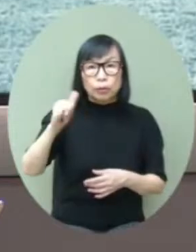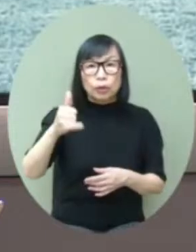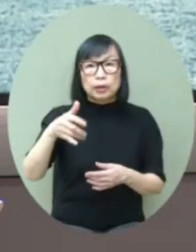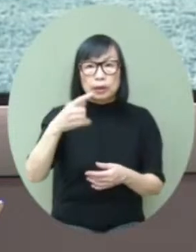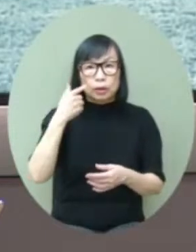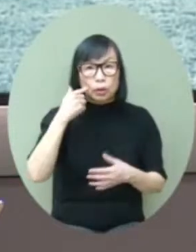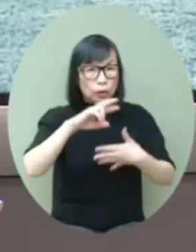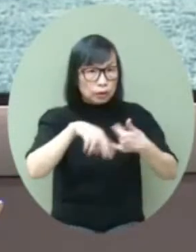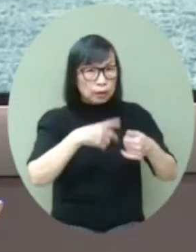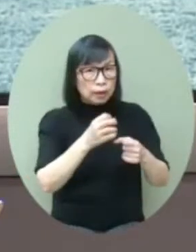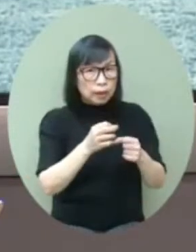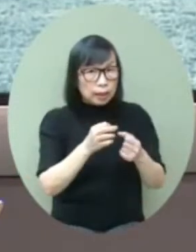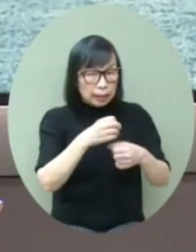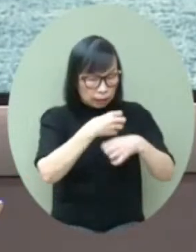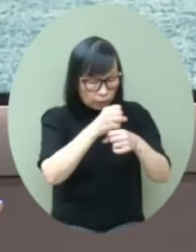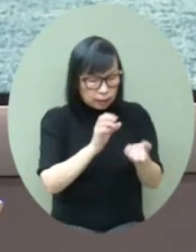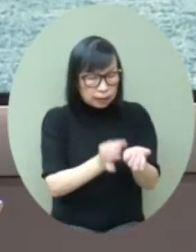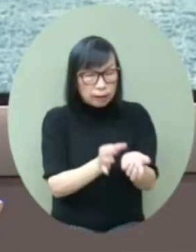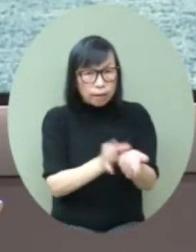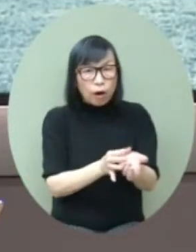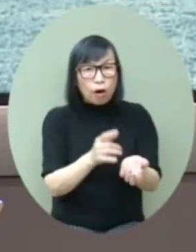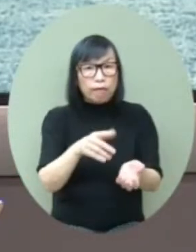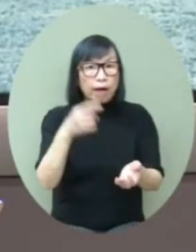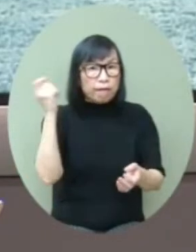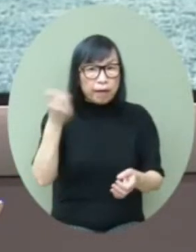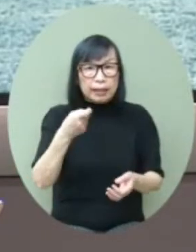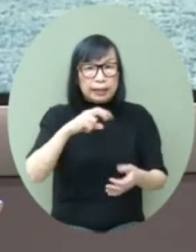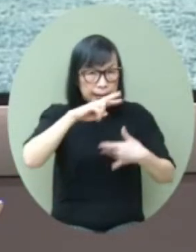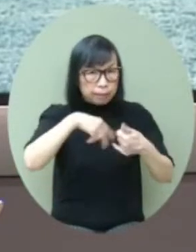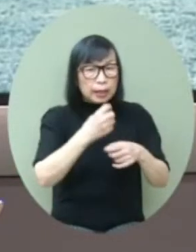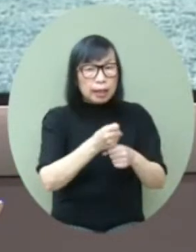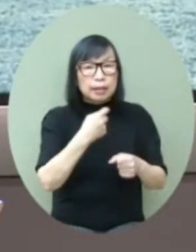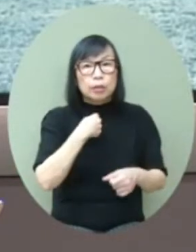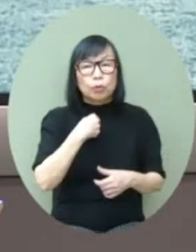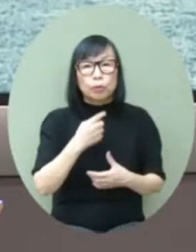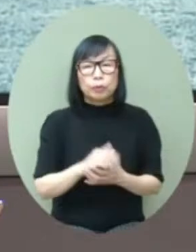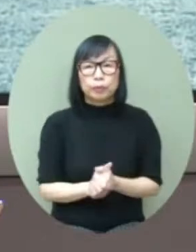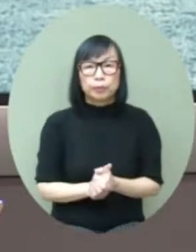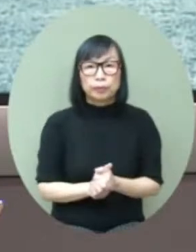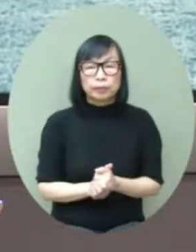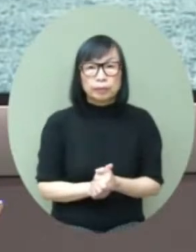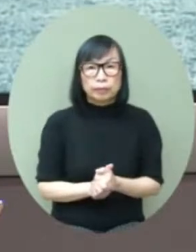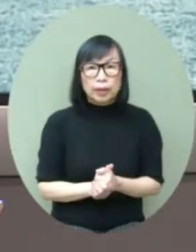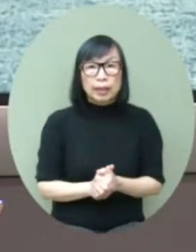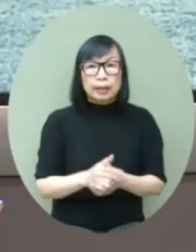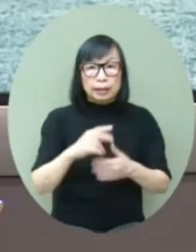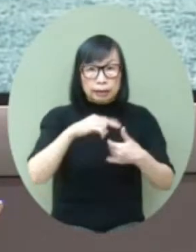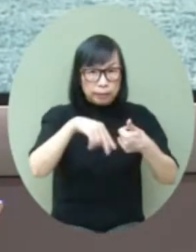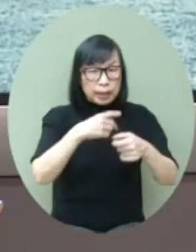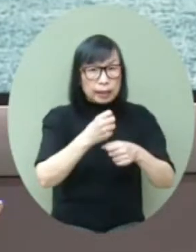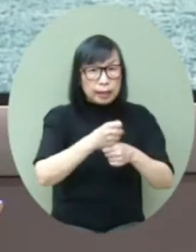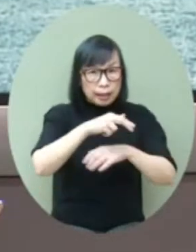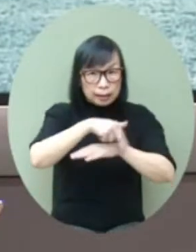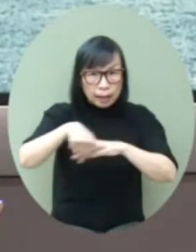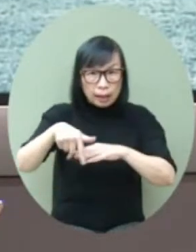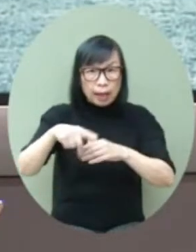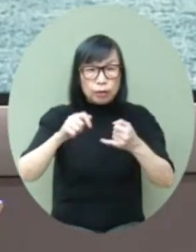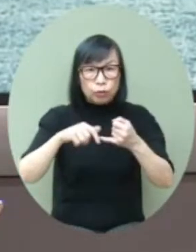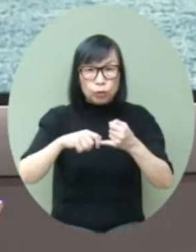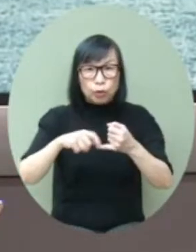your family members know if you've been to any of the high-risk places, please go get tested.